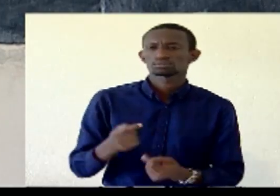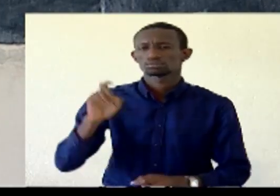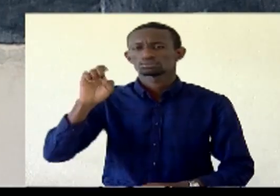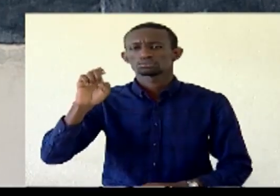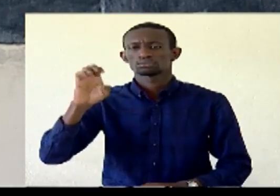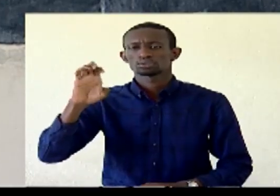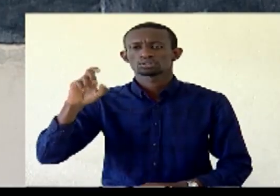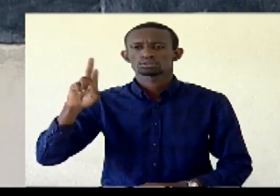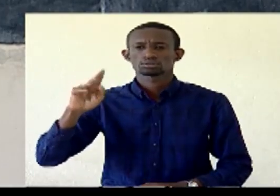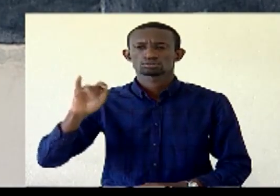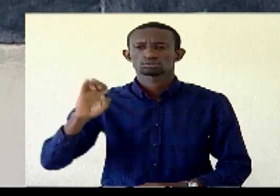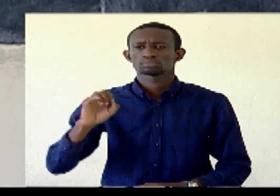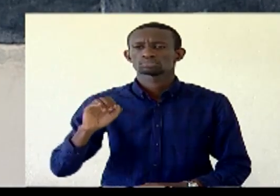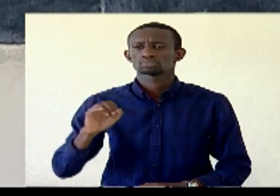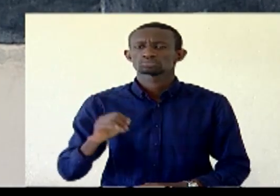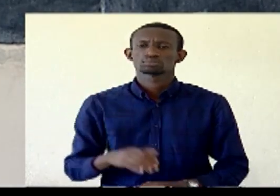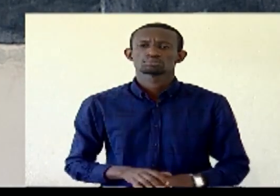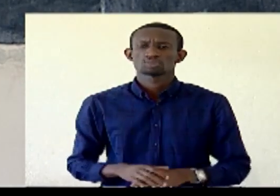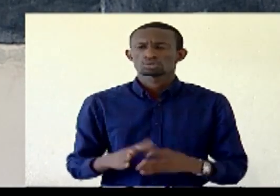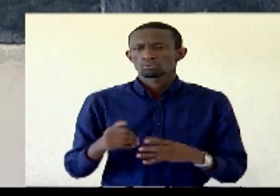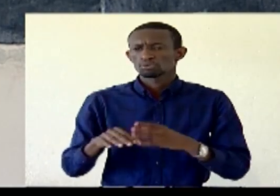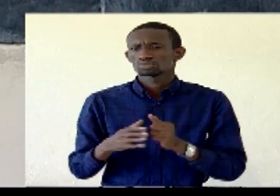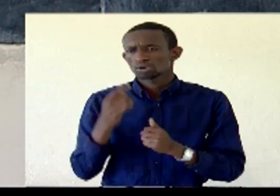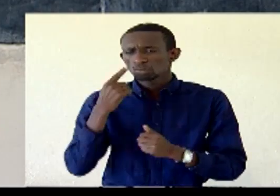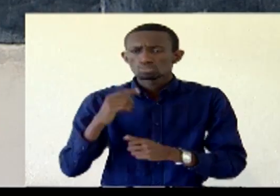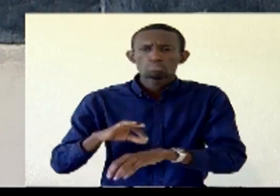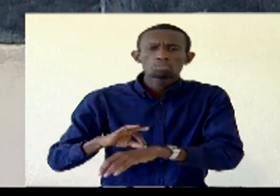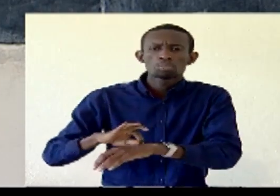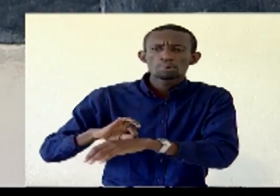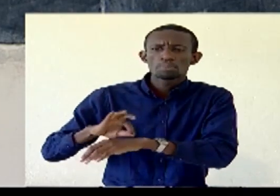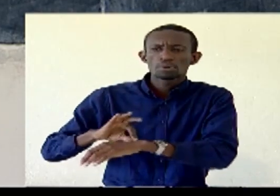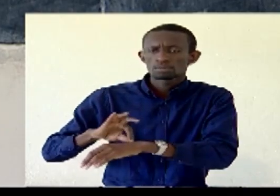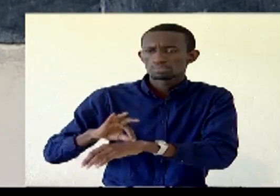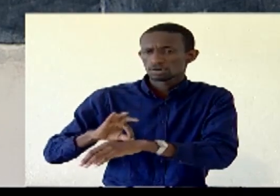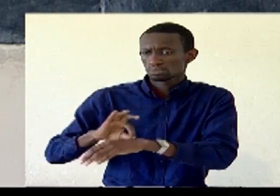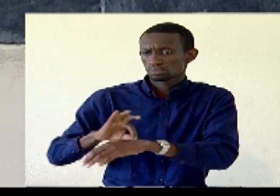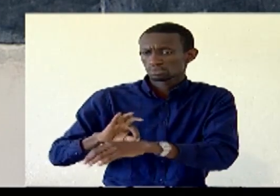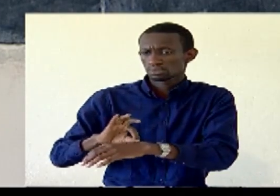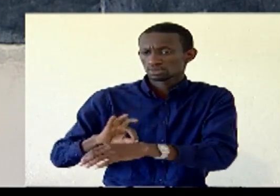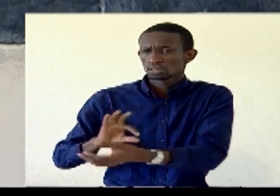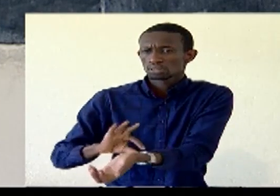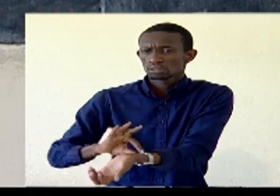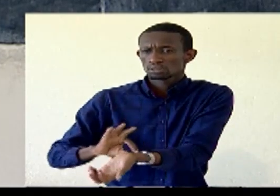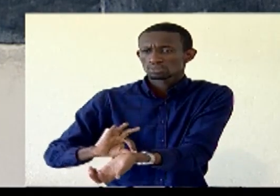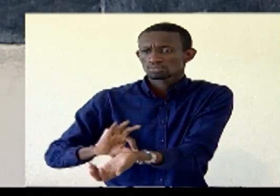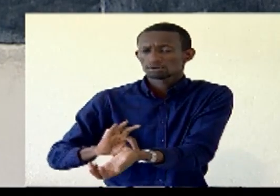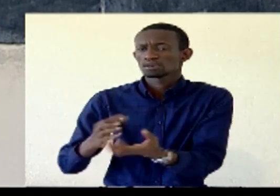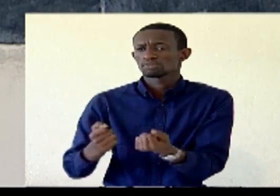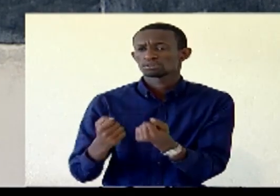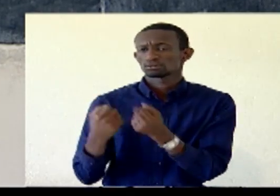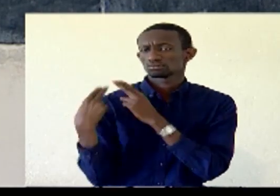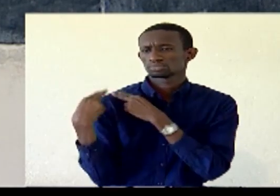talked about the skin, and we say the skin is responsible for removing urea, lactic